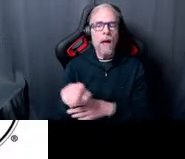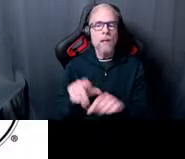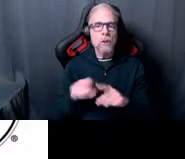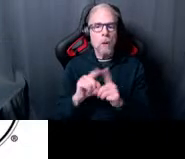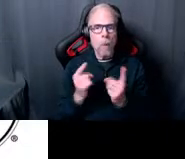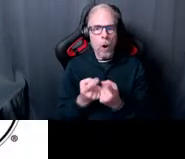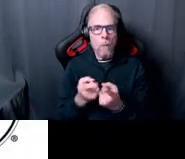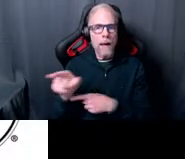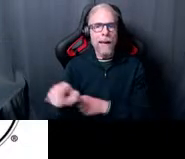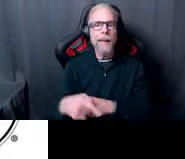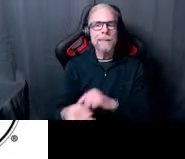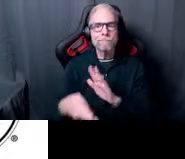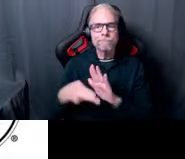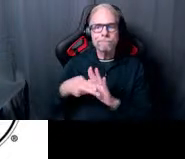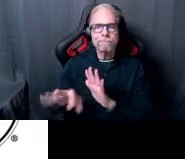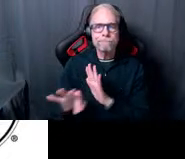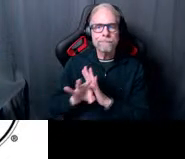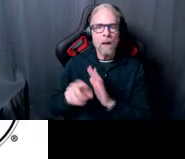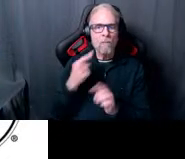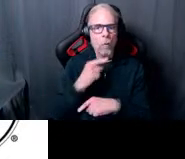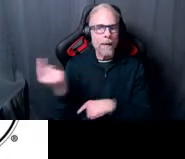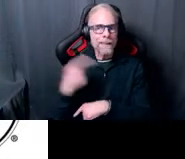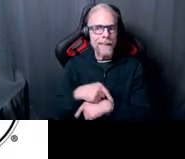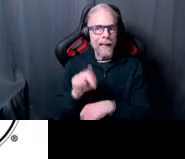has designated for day use only.